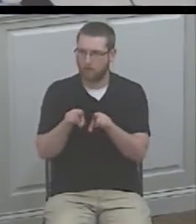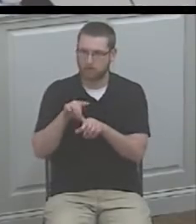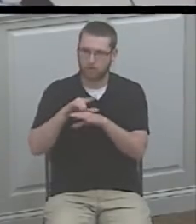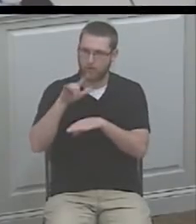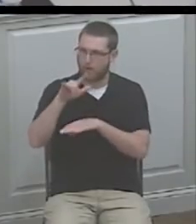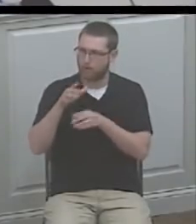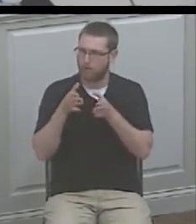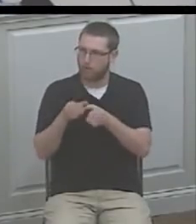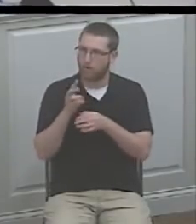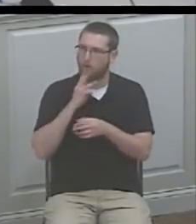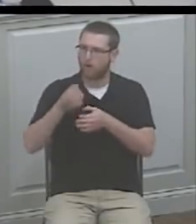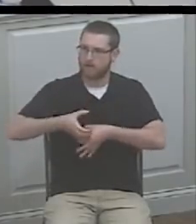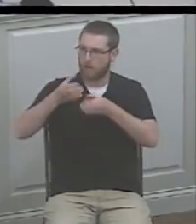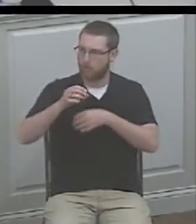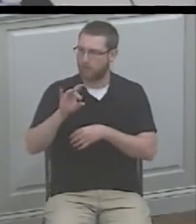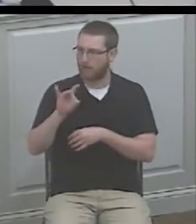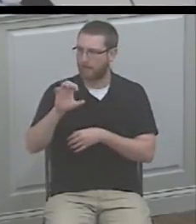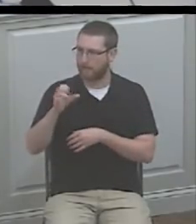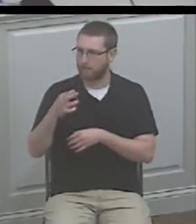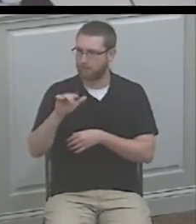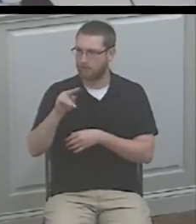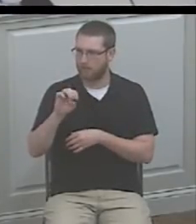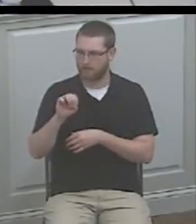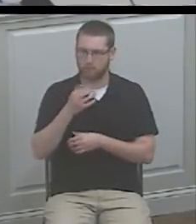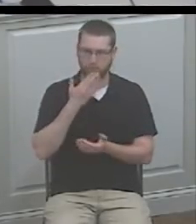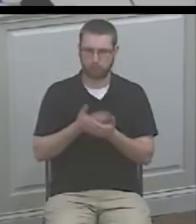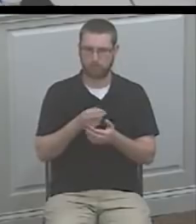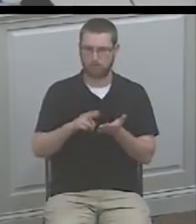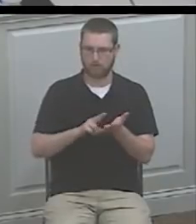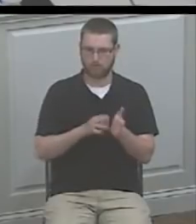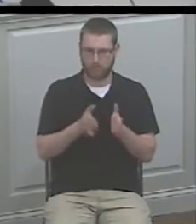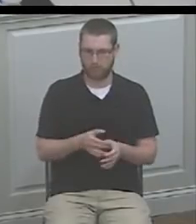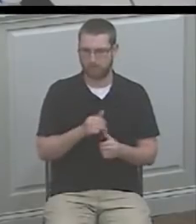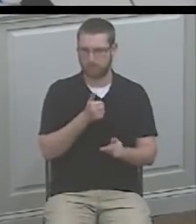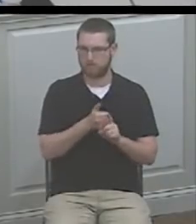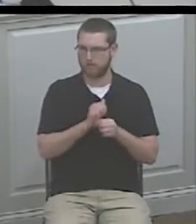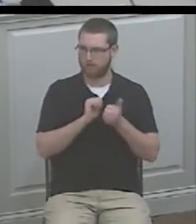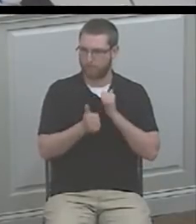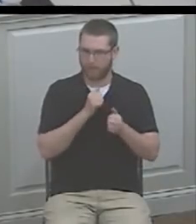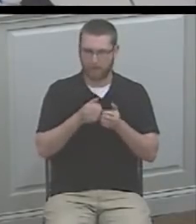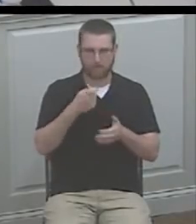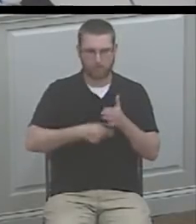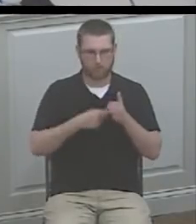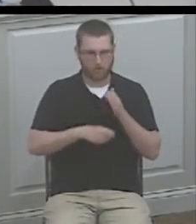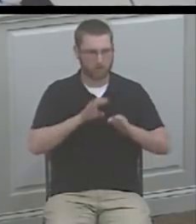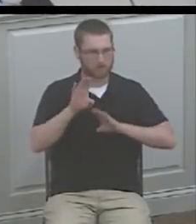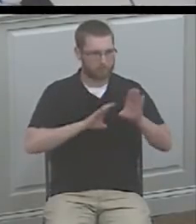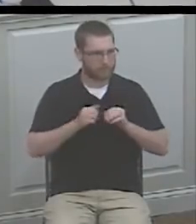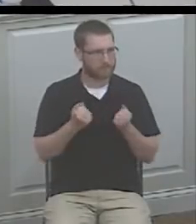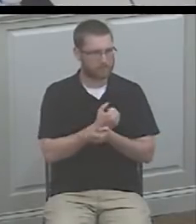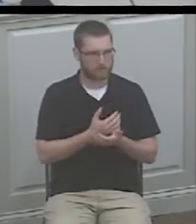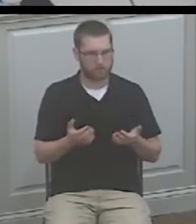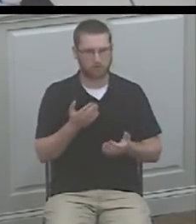8-inch line. So we have had luck with this contractor. They have been very competitive in their pricing before. The fact that they